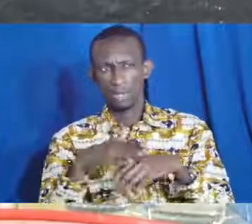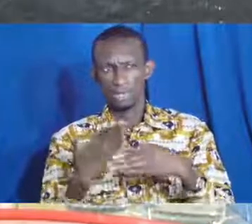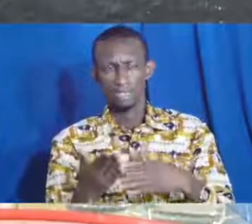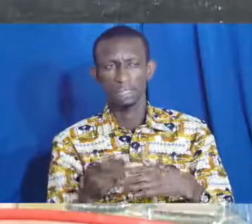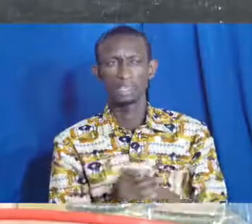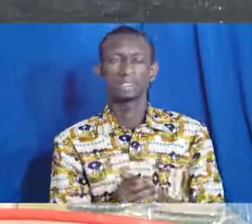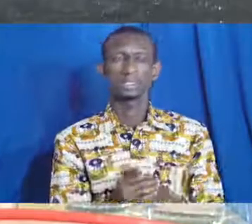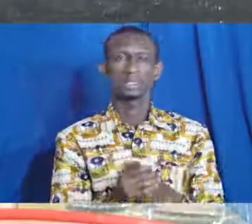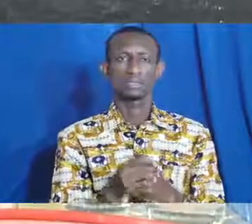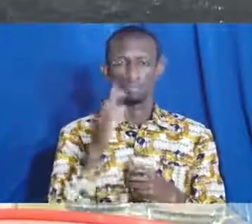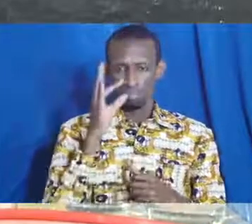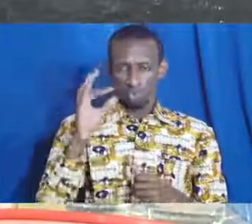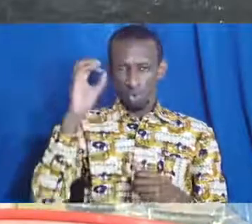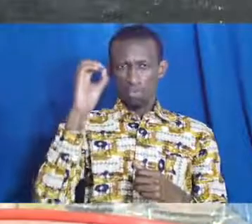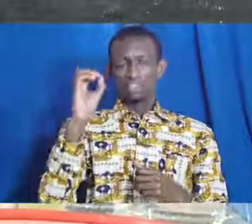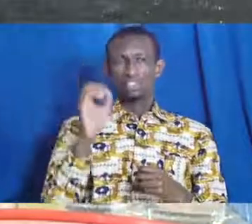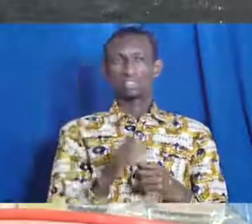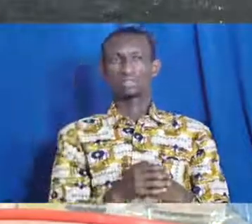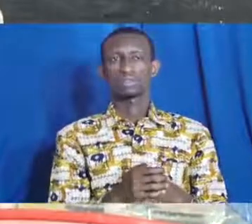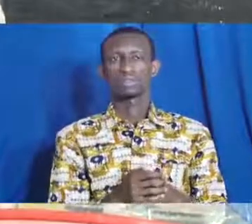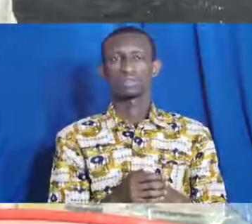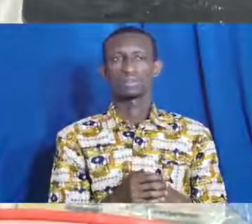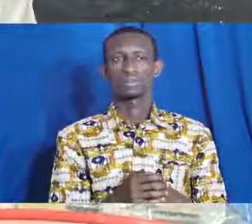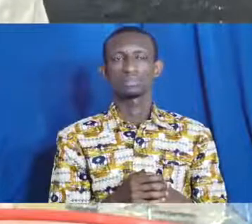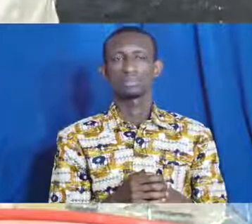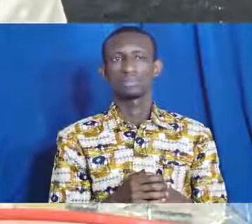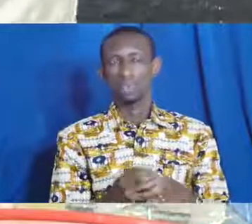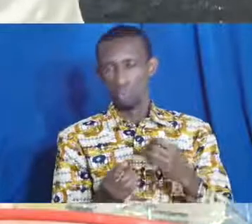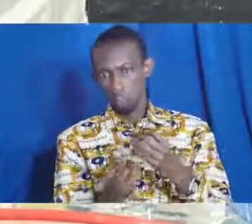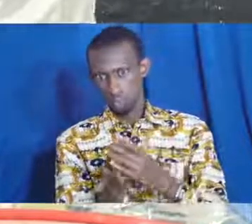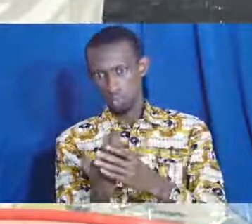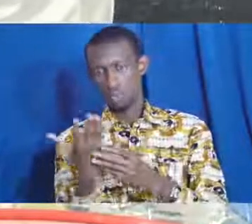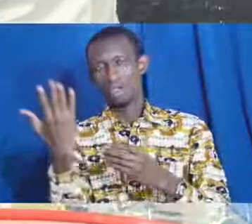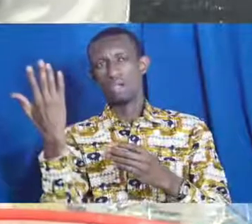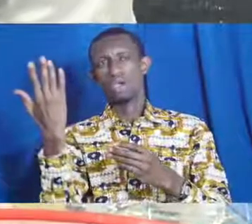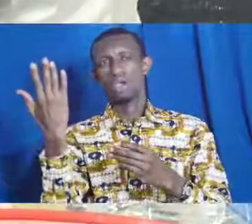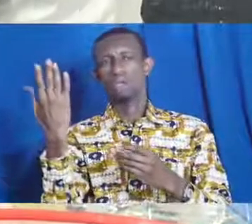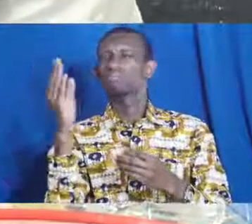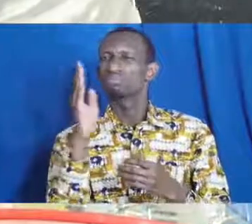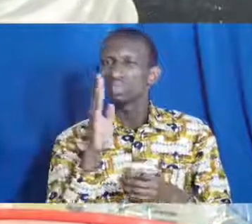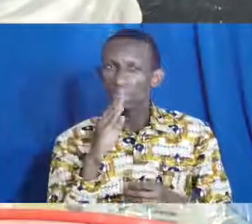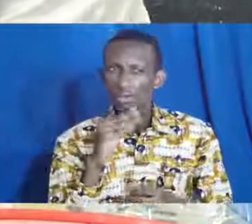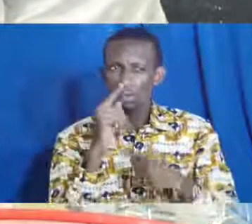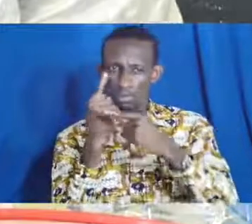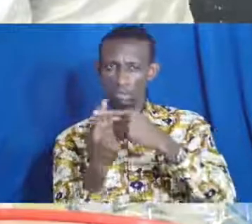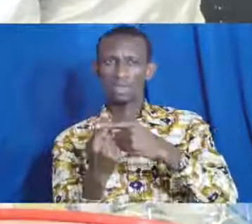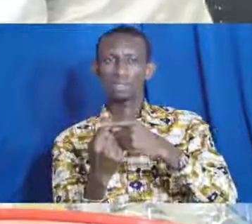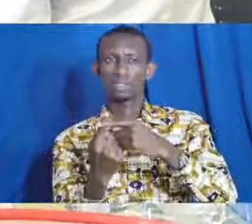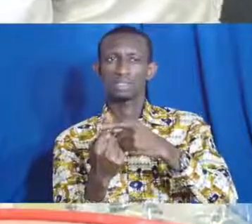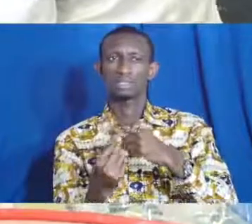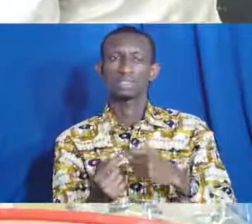and then produces the carbon dioxide and water, plus the